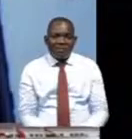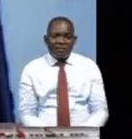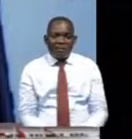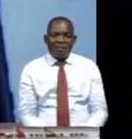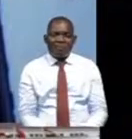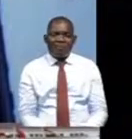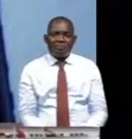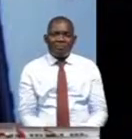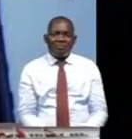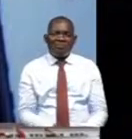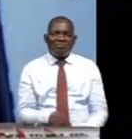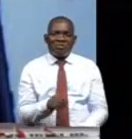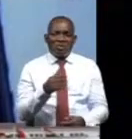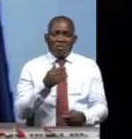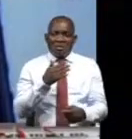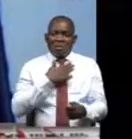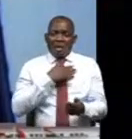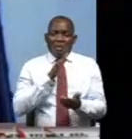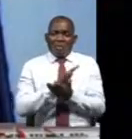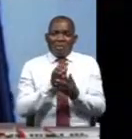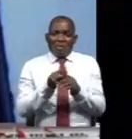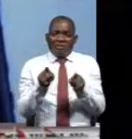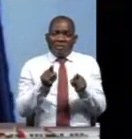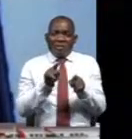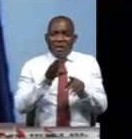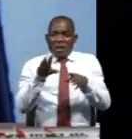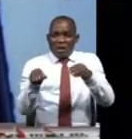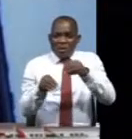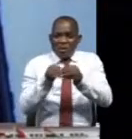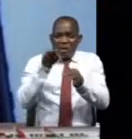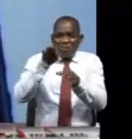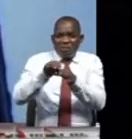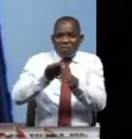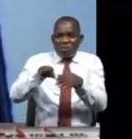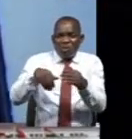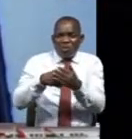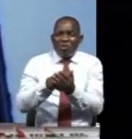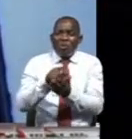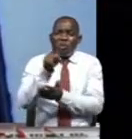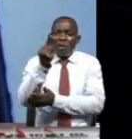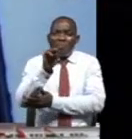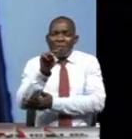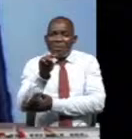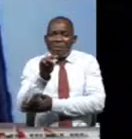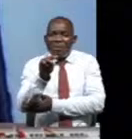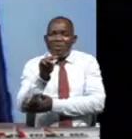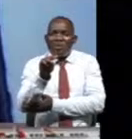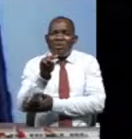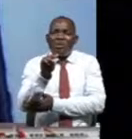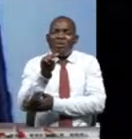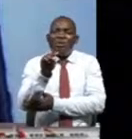That is not what I have in front of me. The total valid votes here is